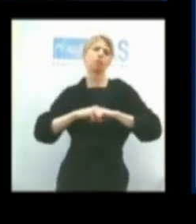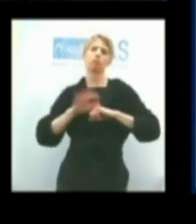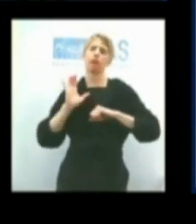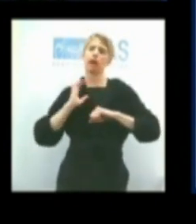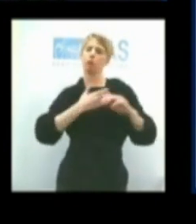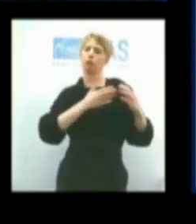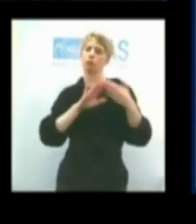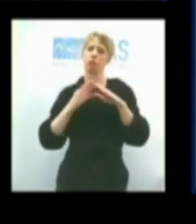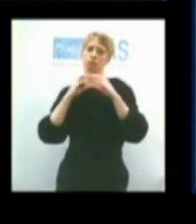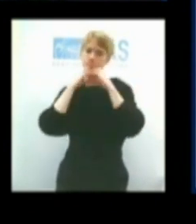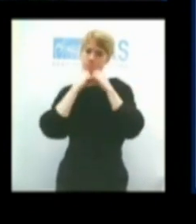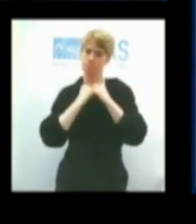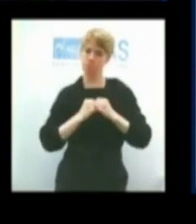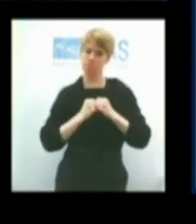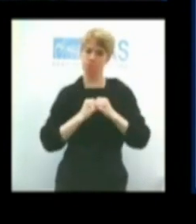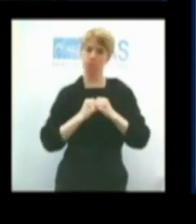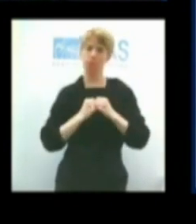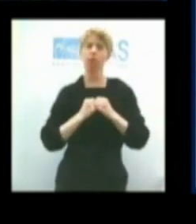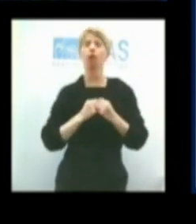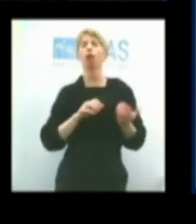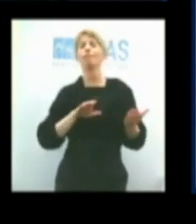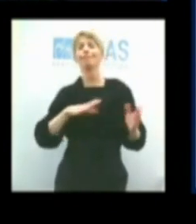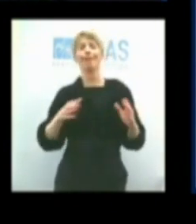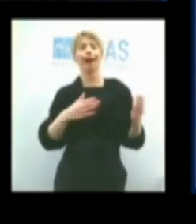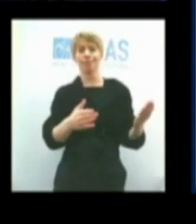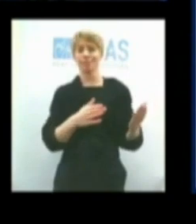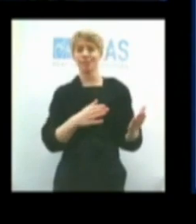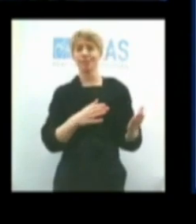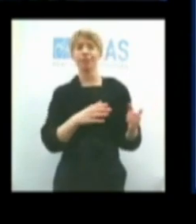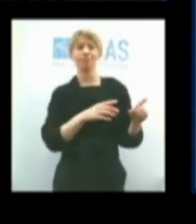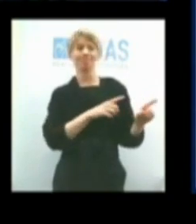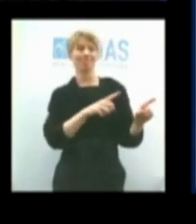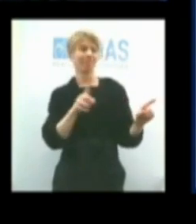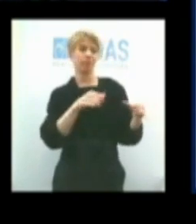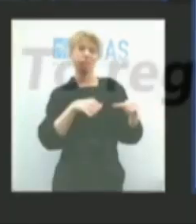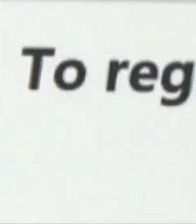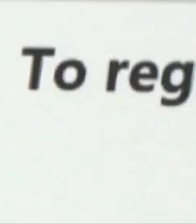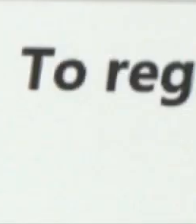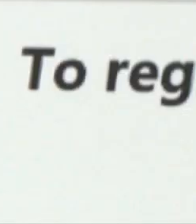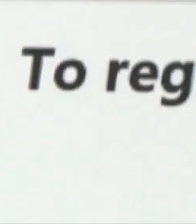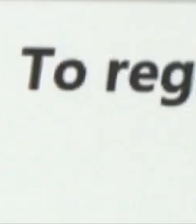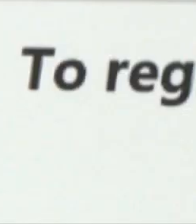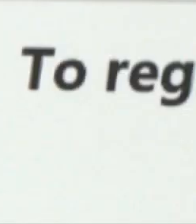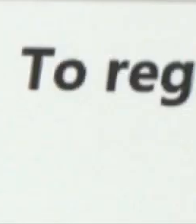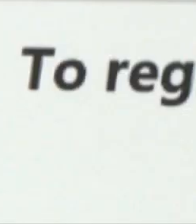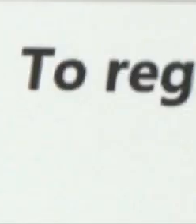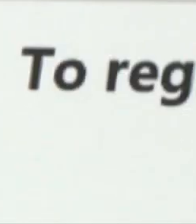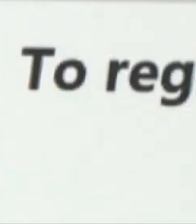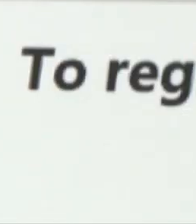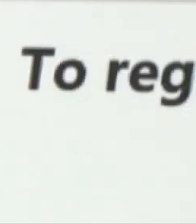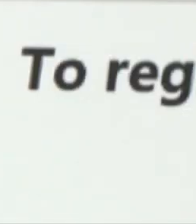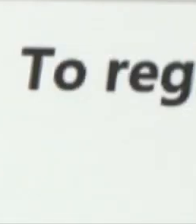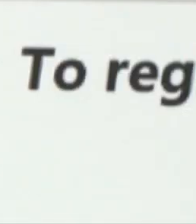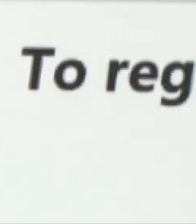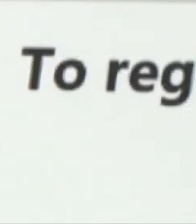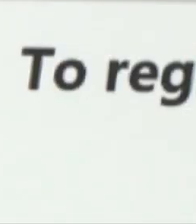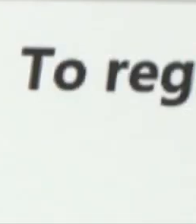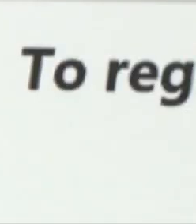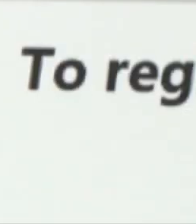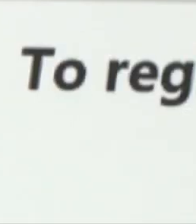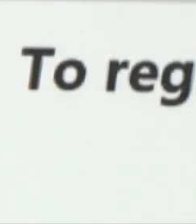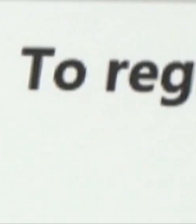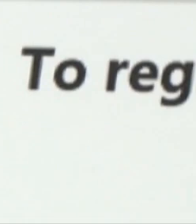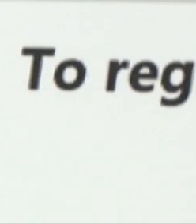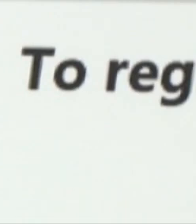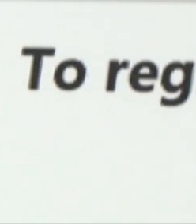per day. More than 400 people in the 5 counties that make up the region have died. Another appeal to overturn a state